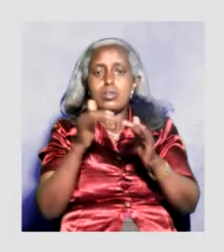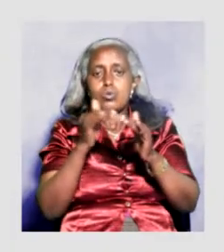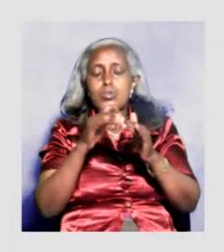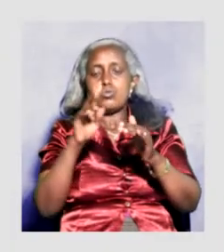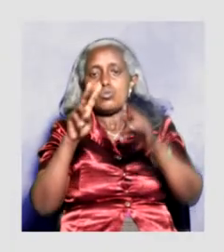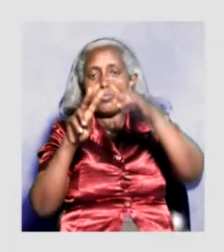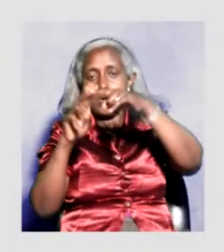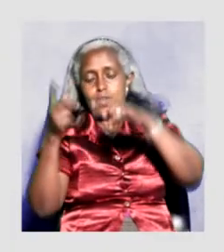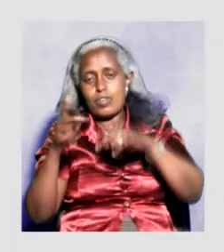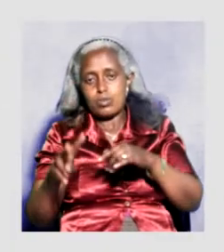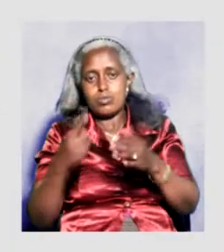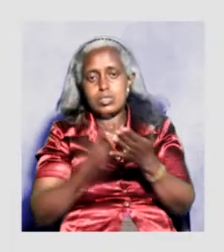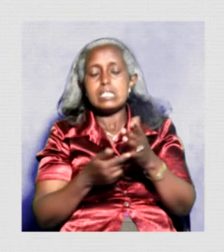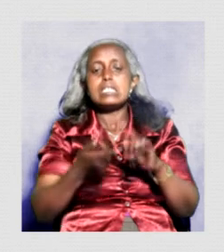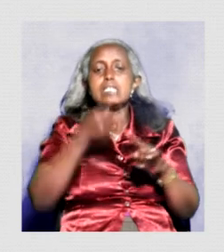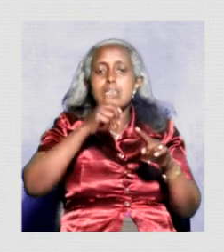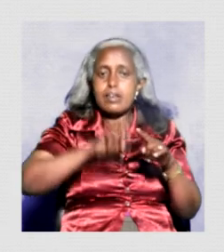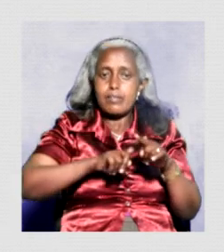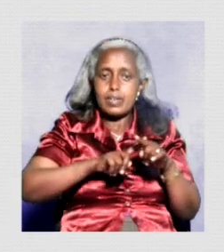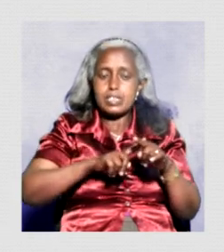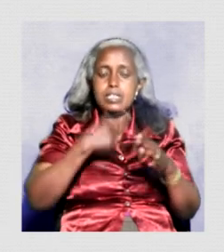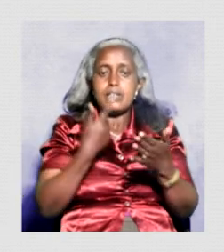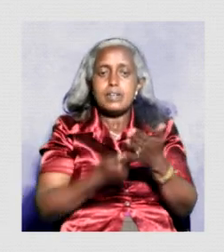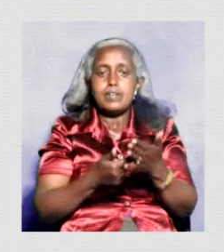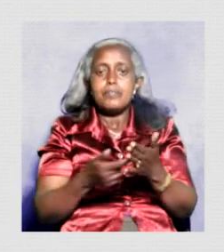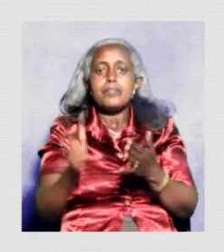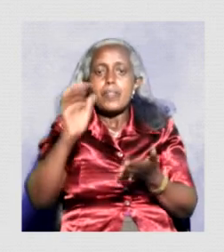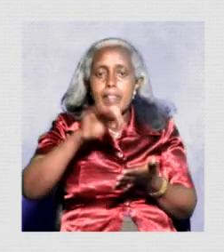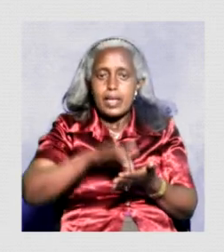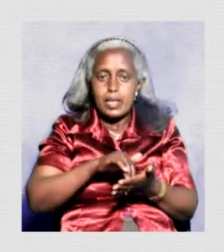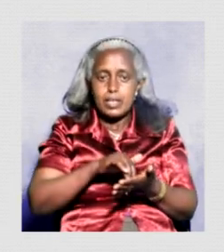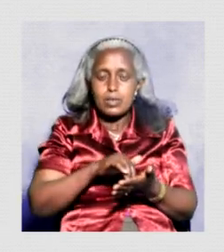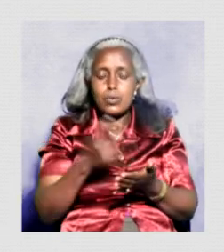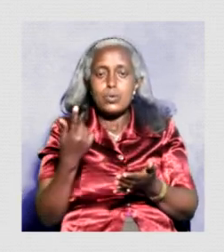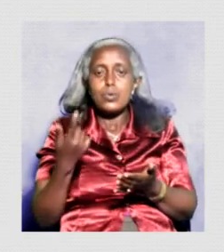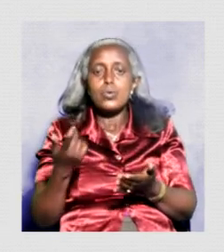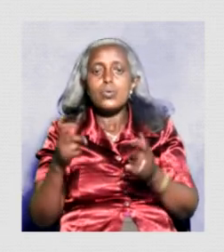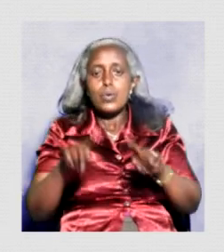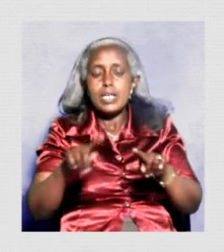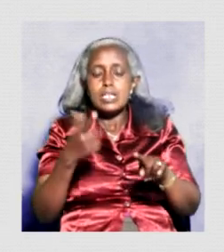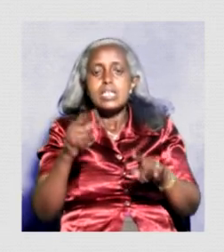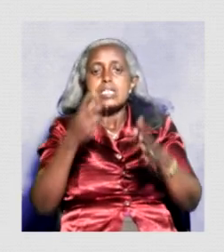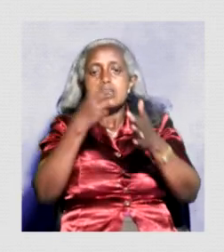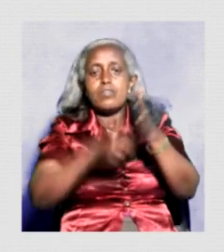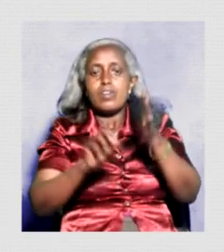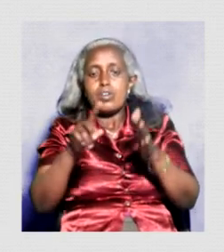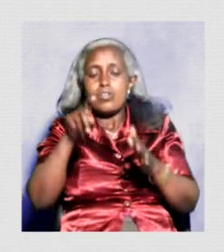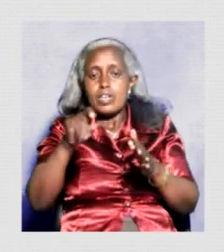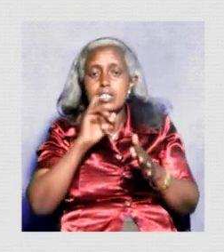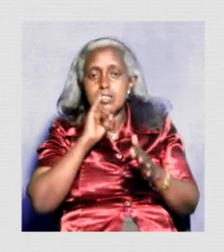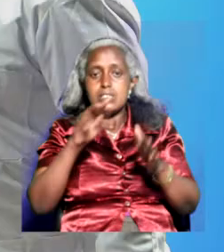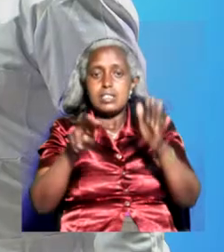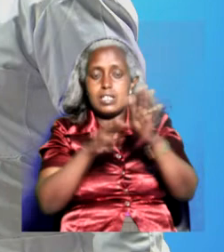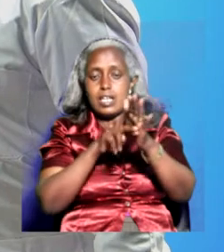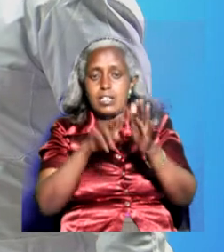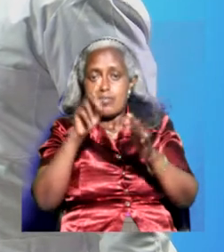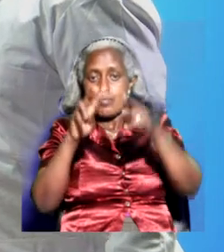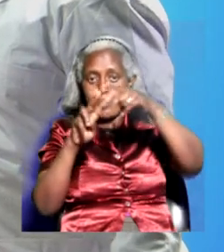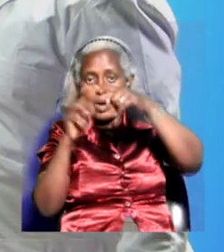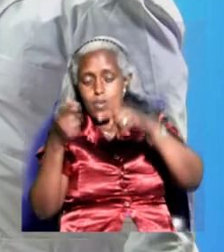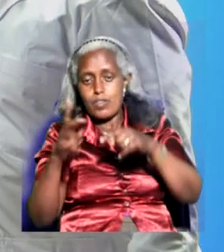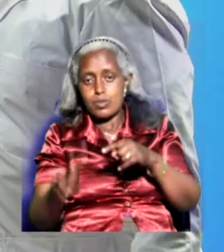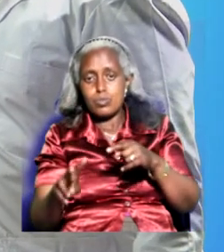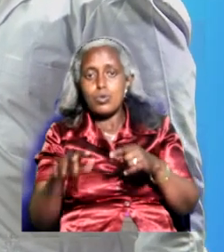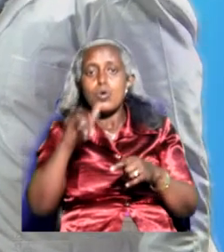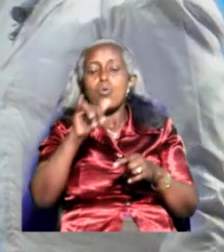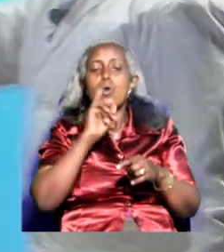is inverse. And here again, when the value of x is negative pi over 2, the value of